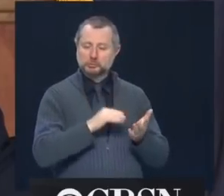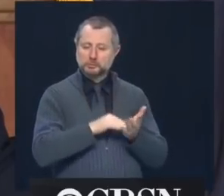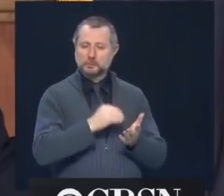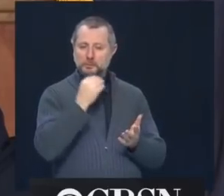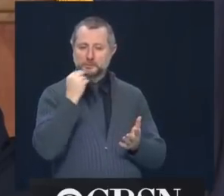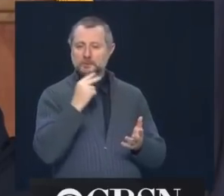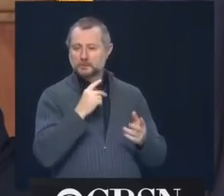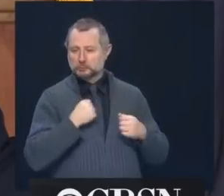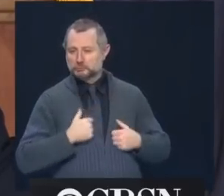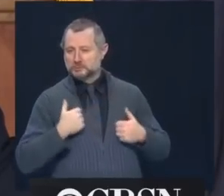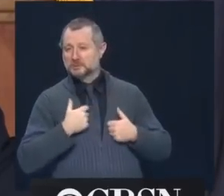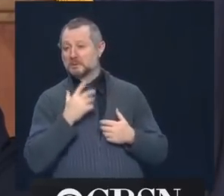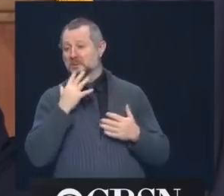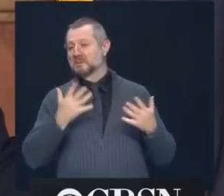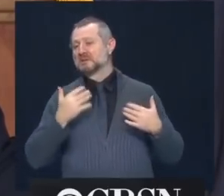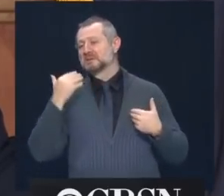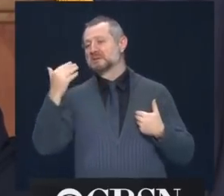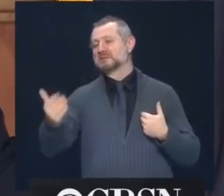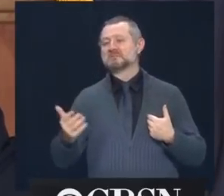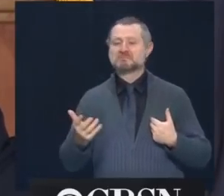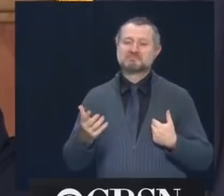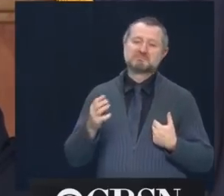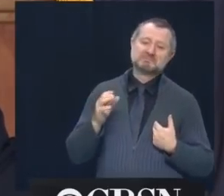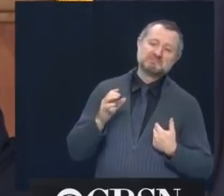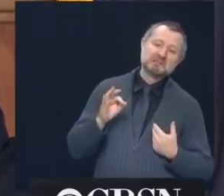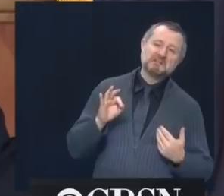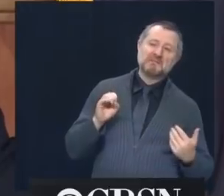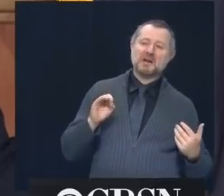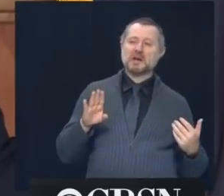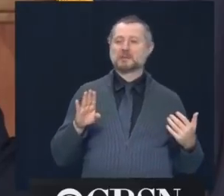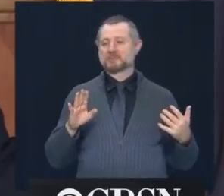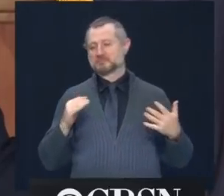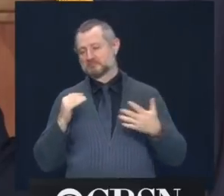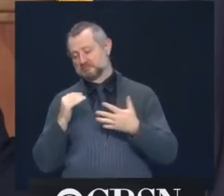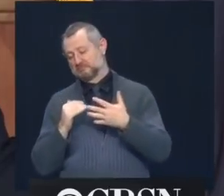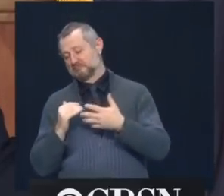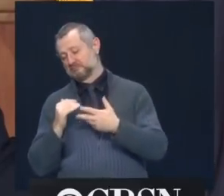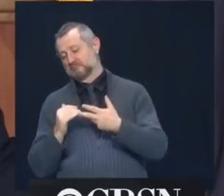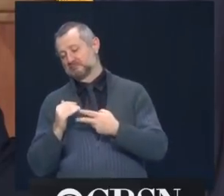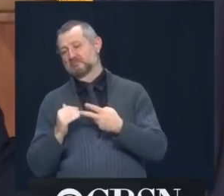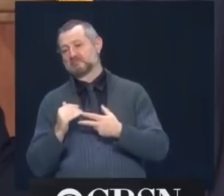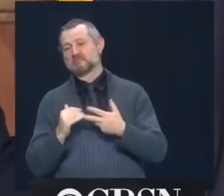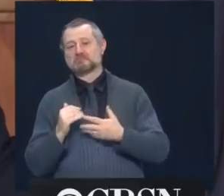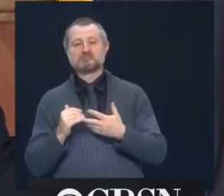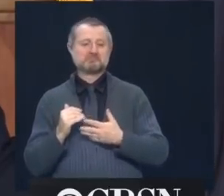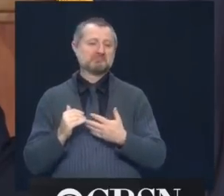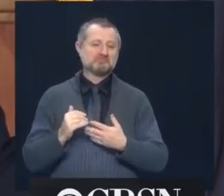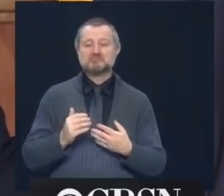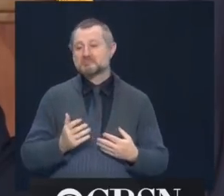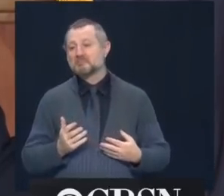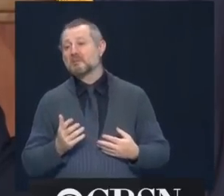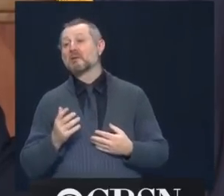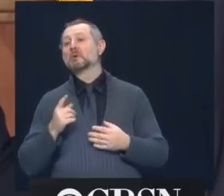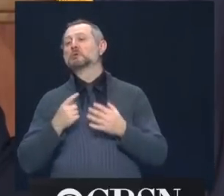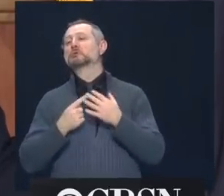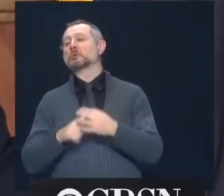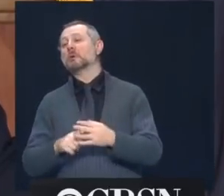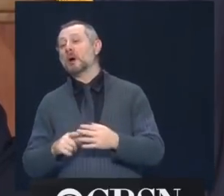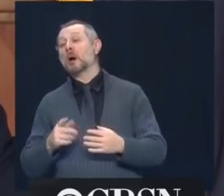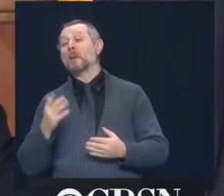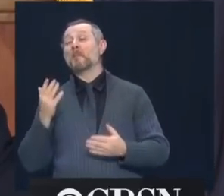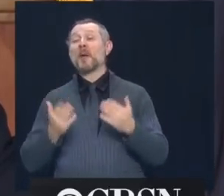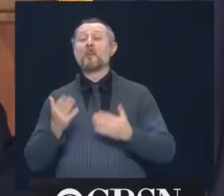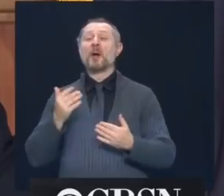of February on this schedule before you get there, maybe late